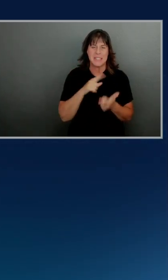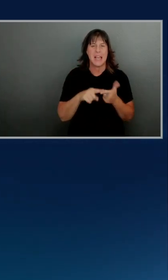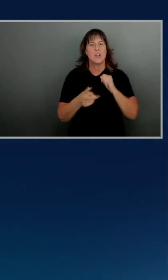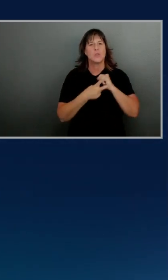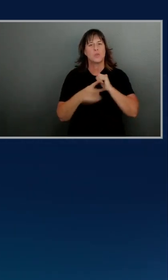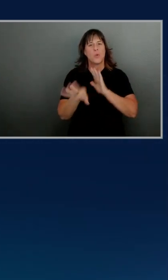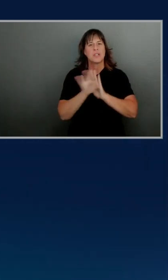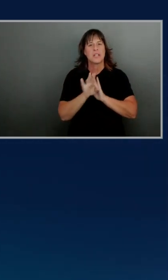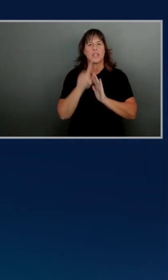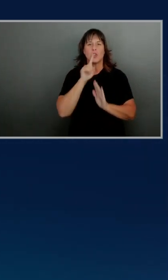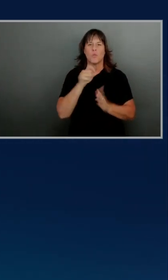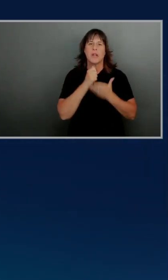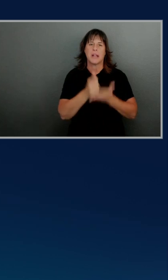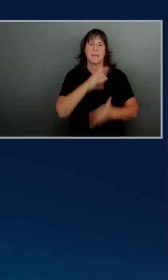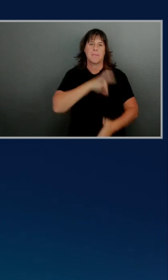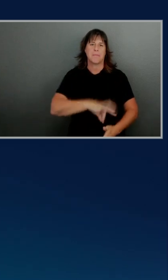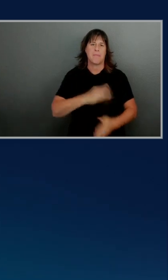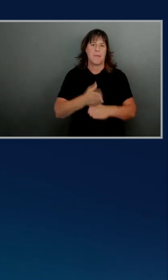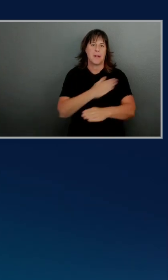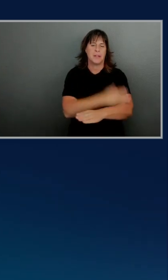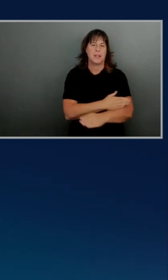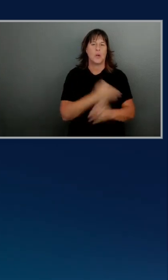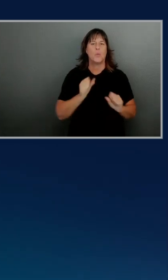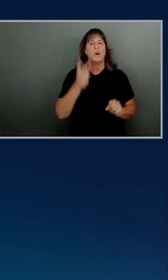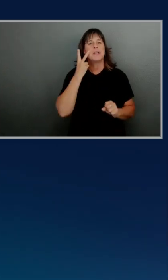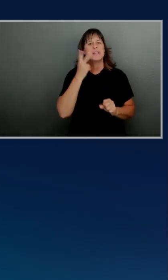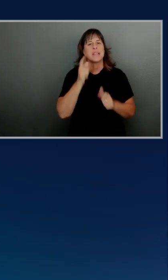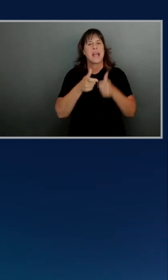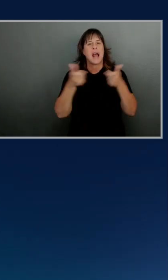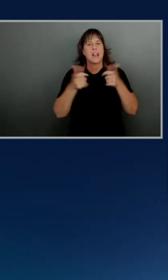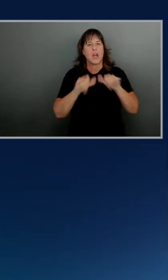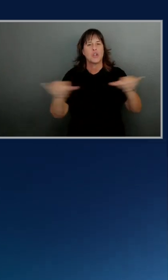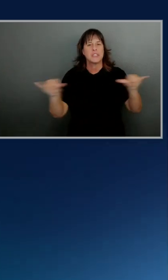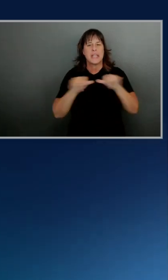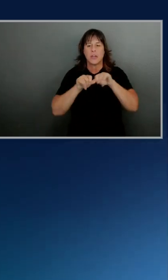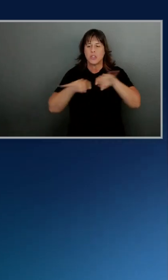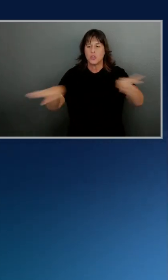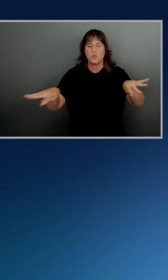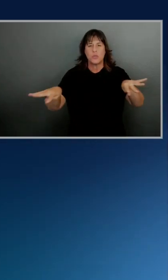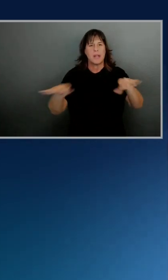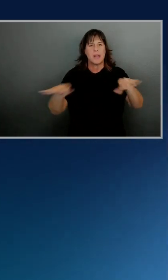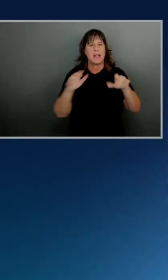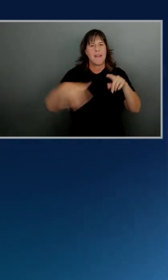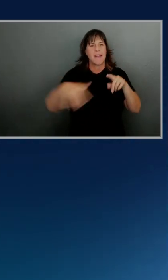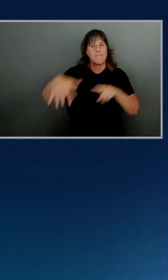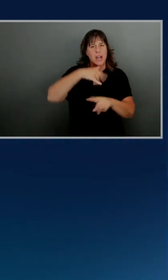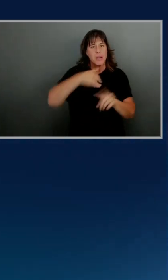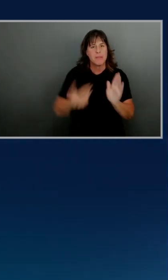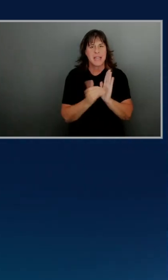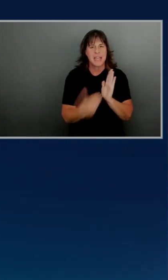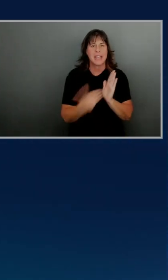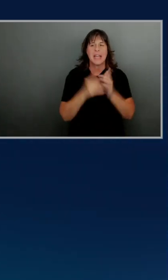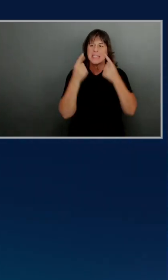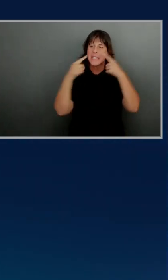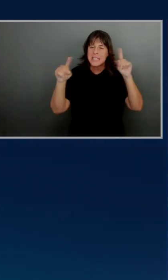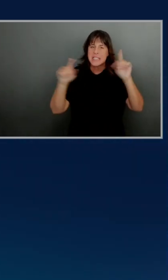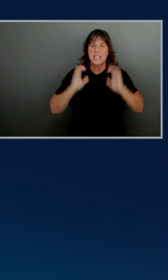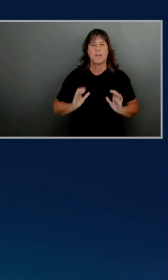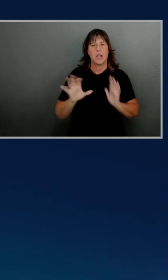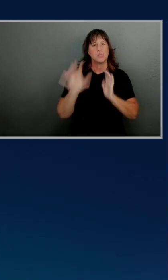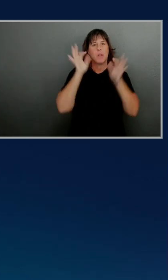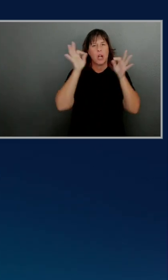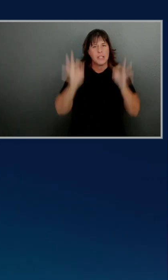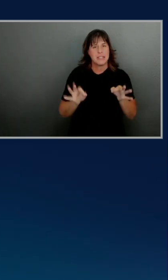make a huge difference. And so what we see in our large-scale distributed training environments, again and again, successful customers are choosing to use